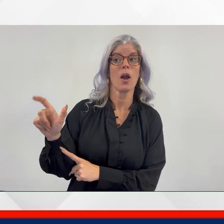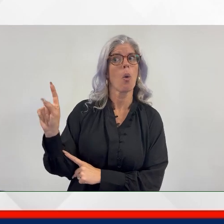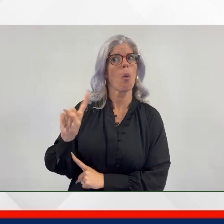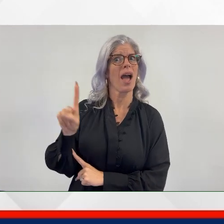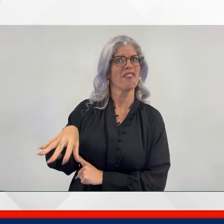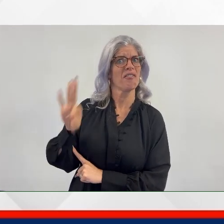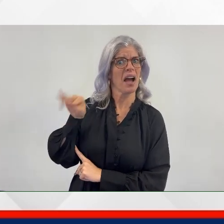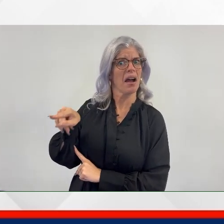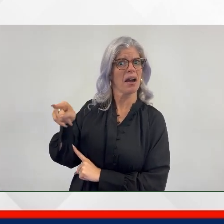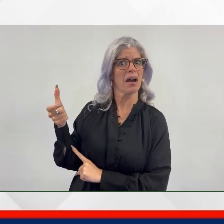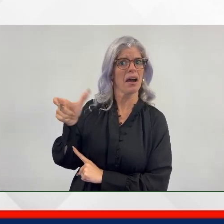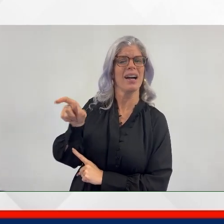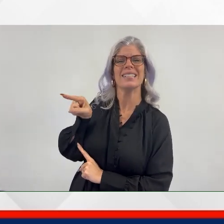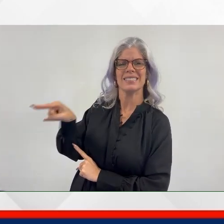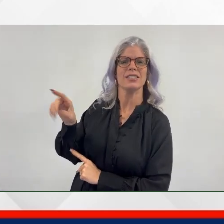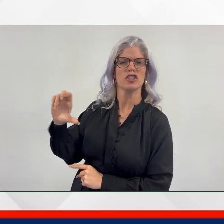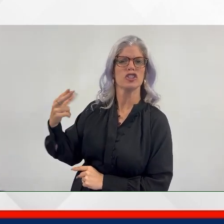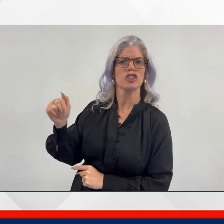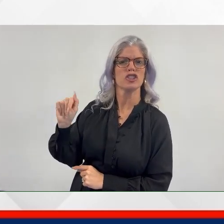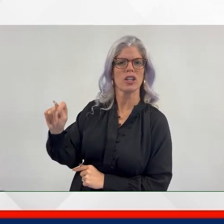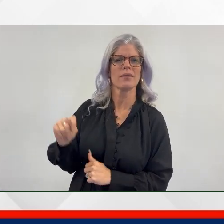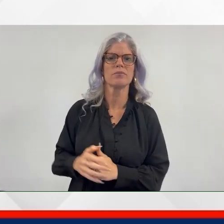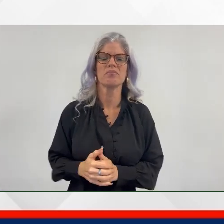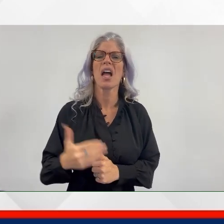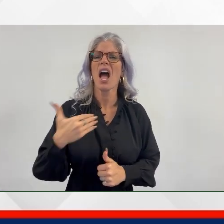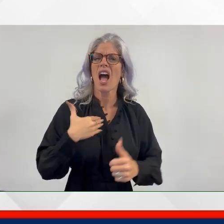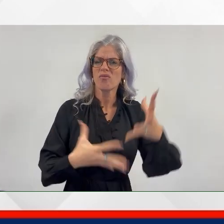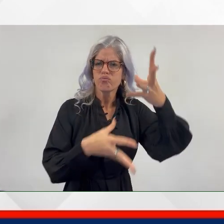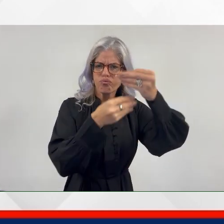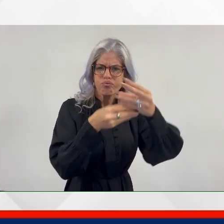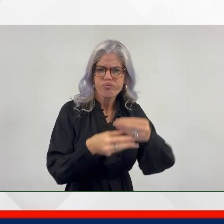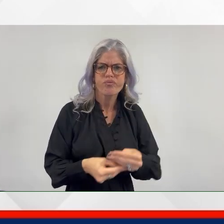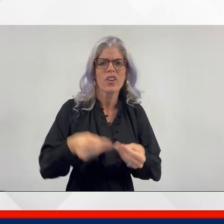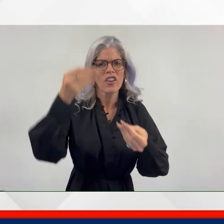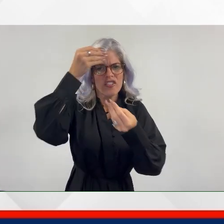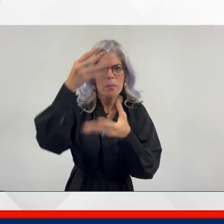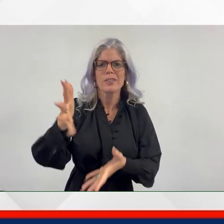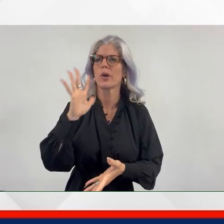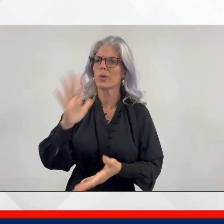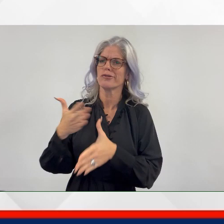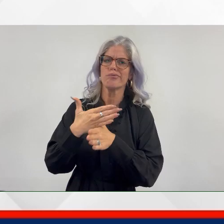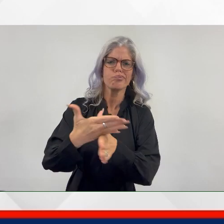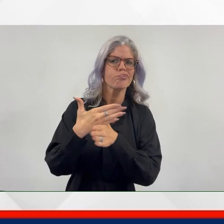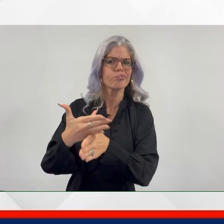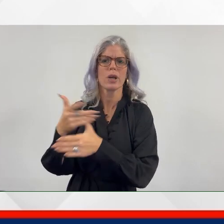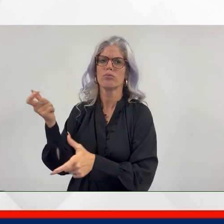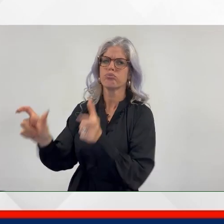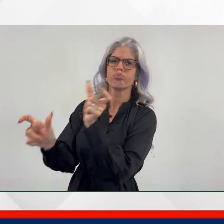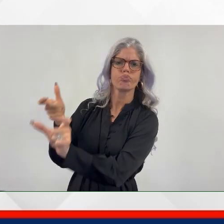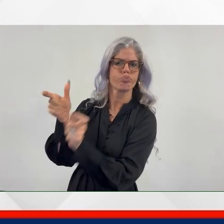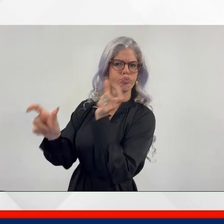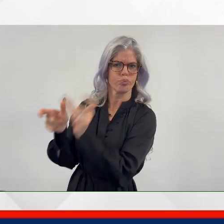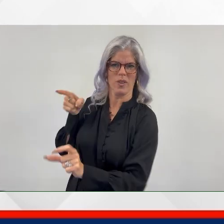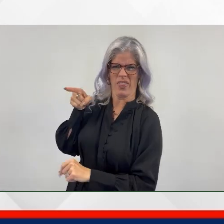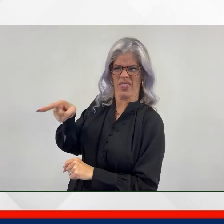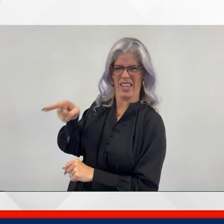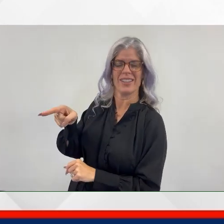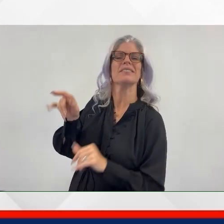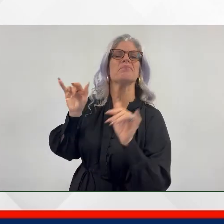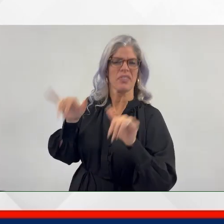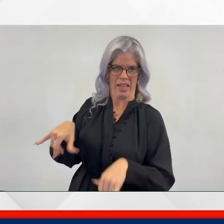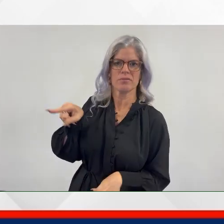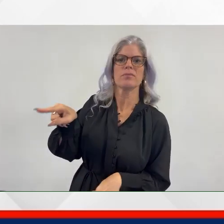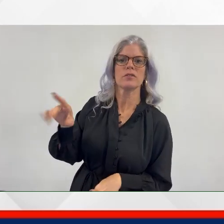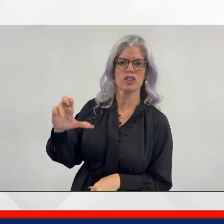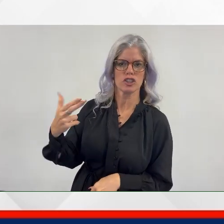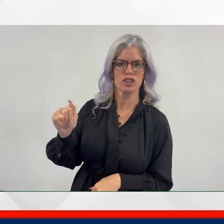Additional Resources, which is also uploaded to Florida PA and linked for you in the chat. You can also find these links in the presentation itself,